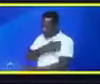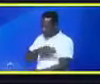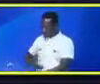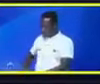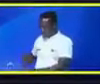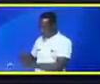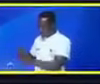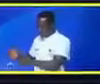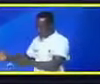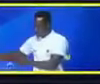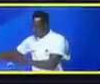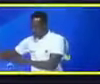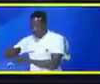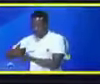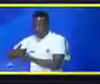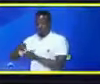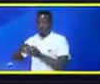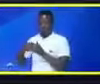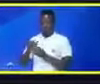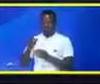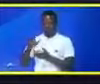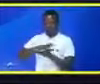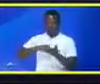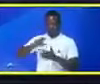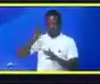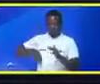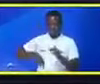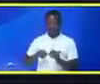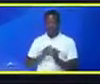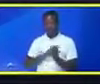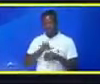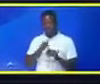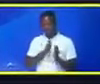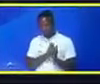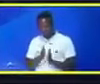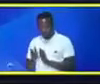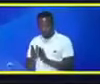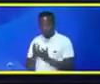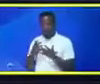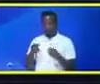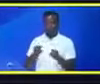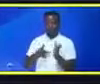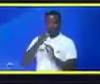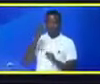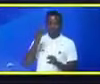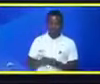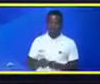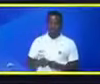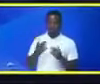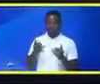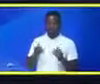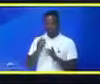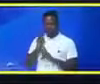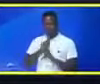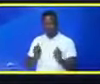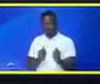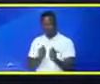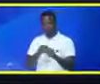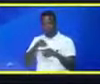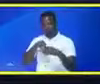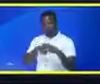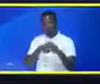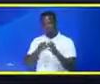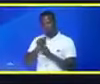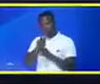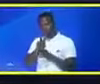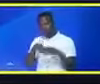service now that we're beginning the ministry of the word. Hallelujah. And for those who are following by way of television,